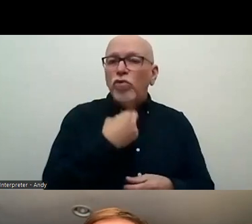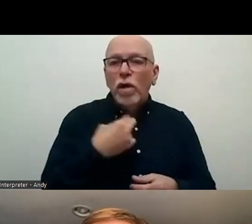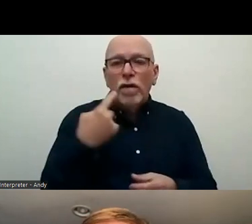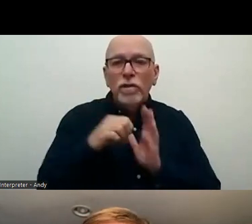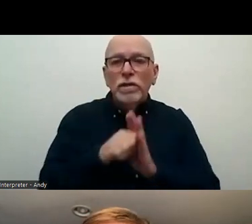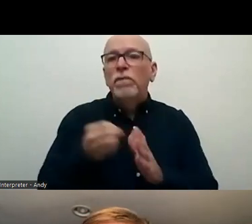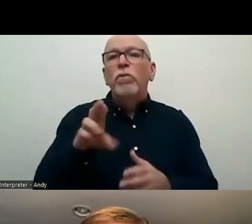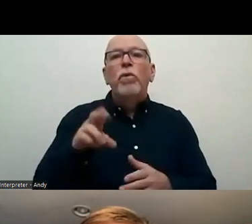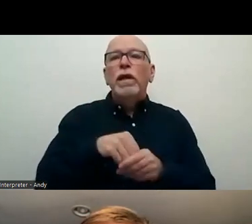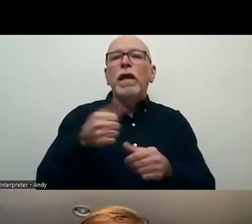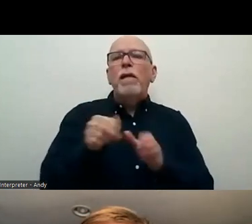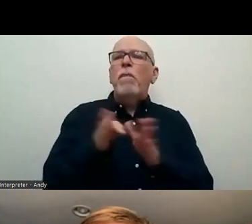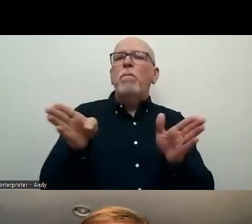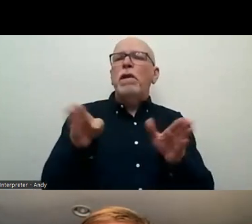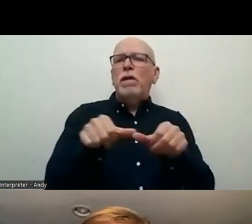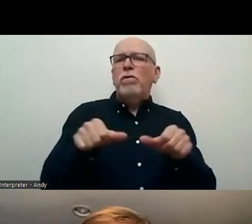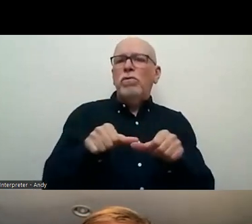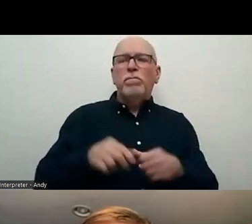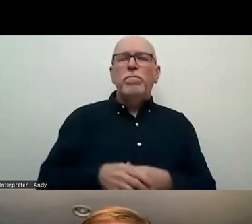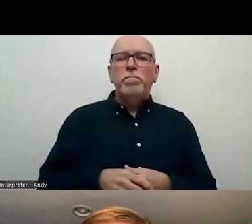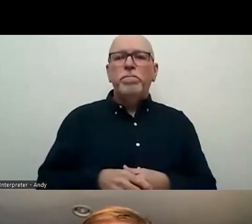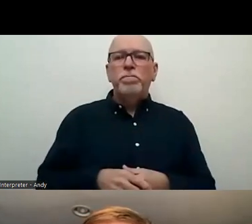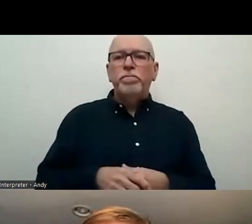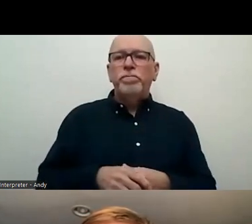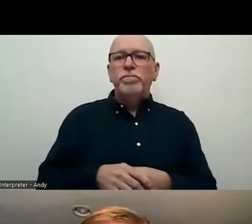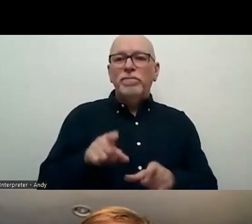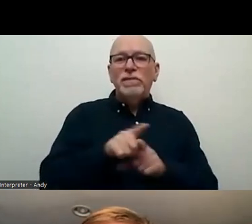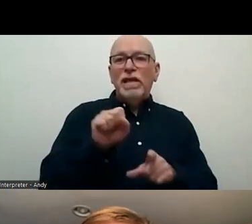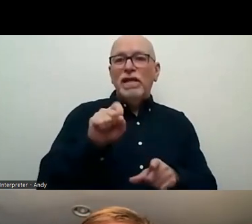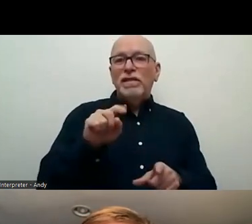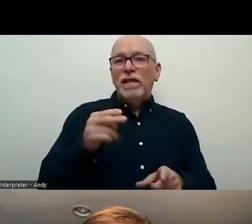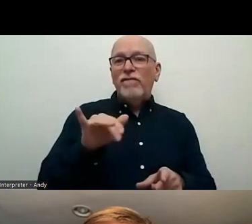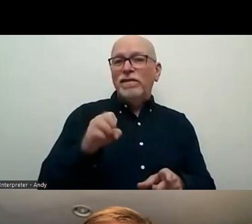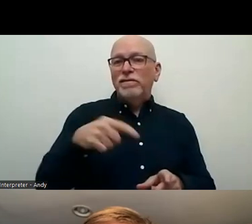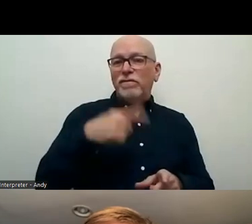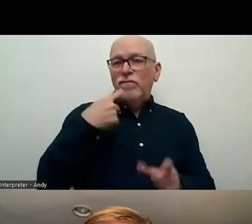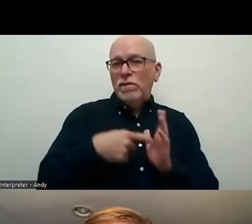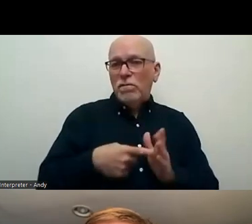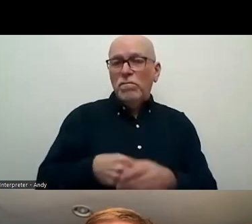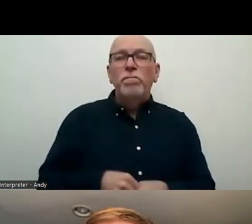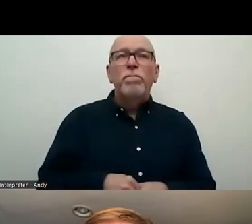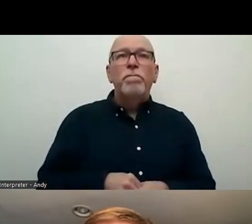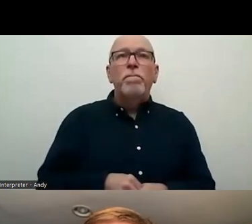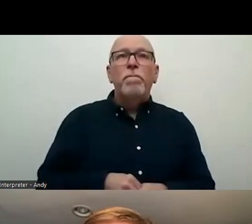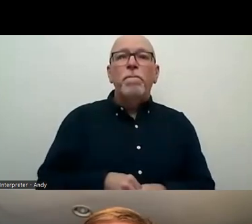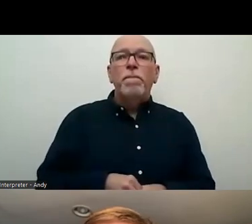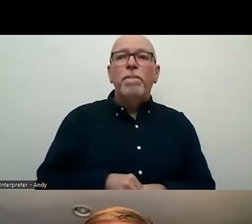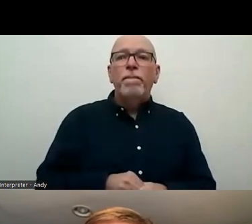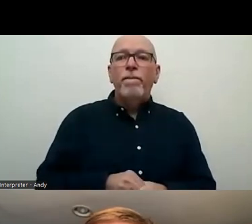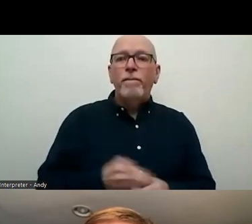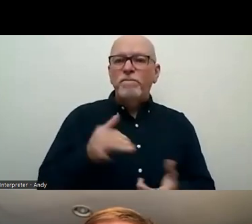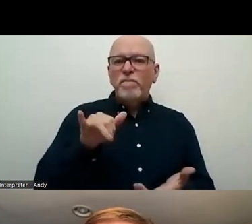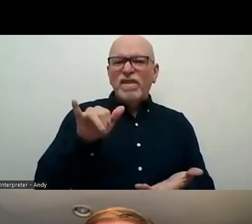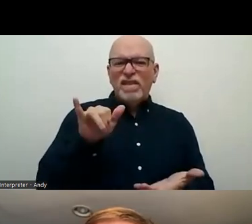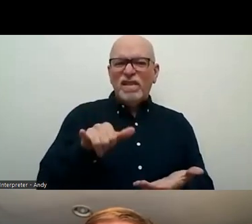or in a public space like stephanie does um that